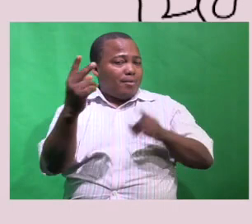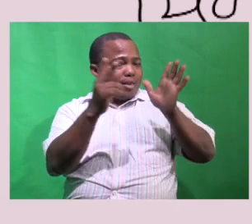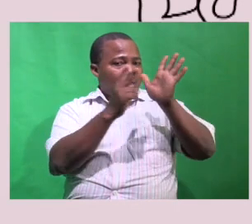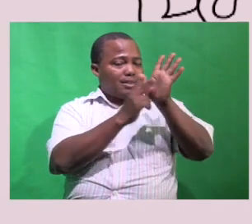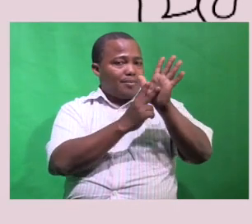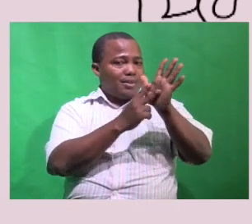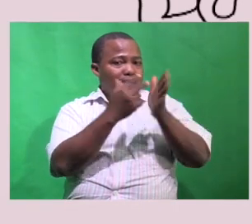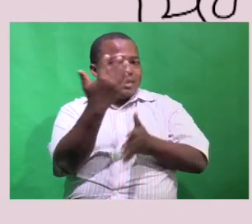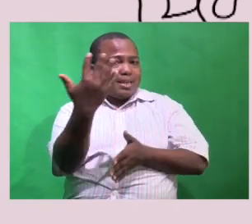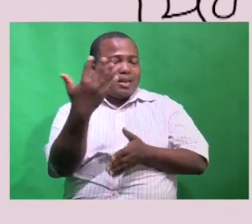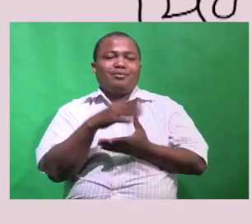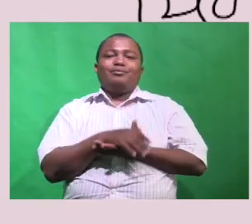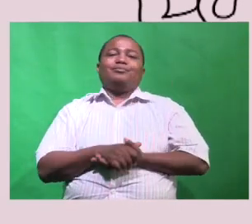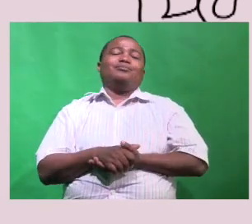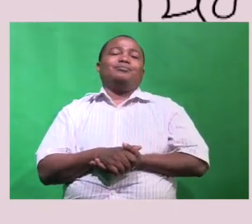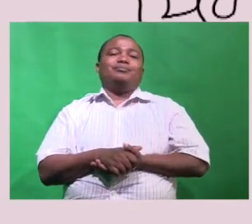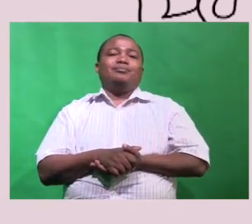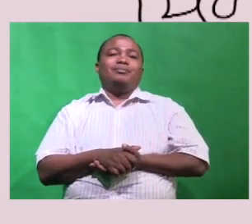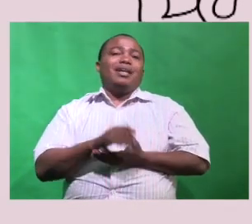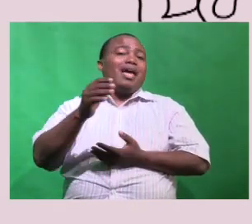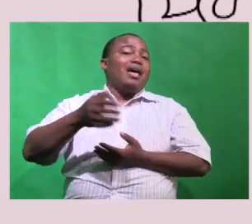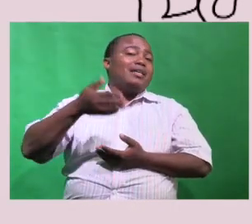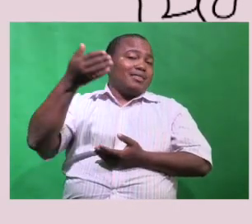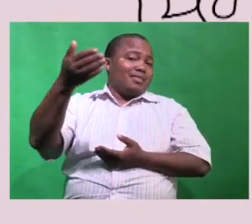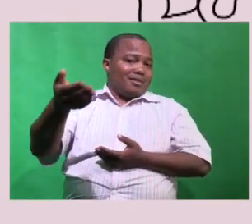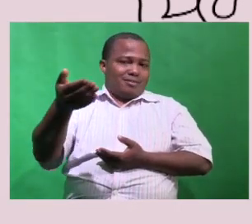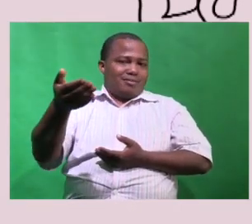175. Then